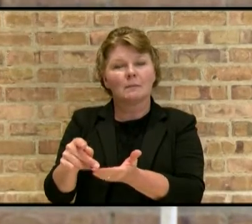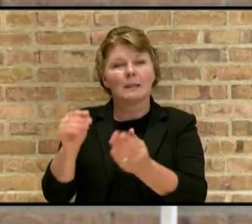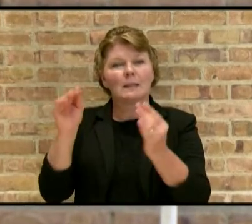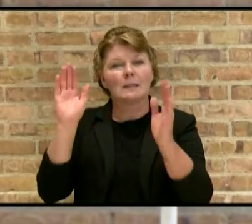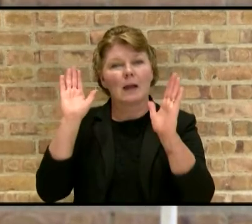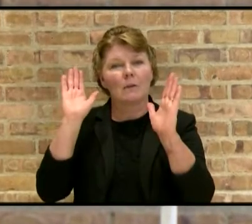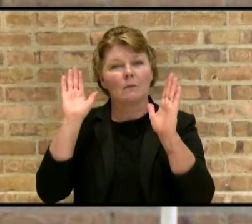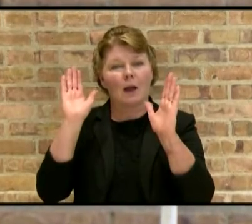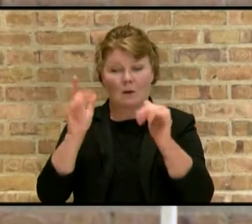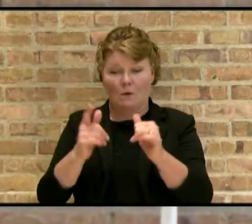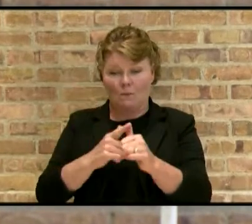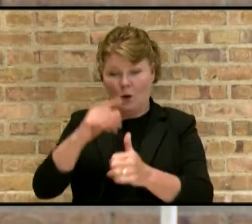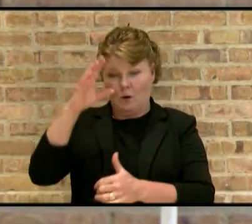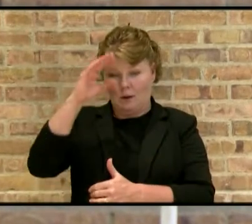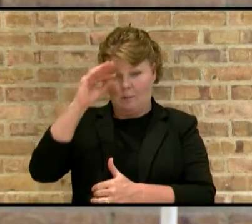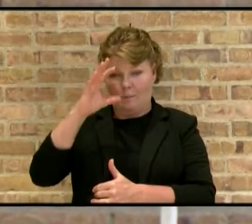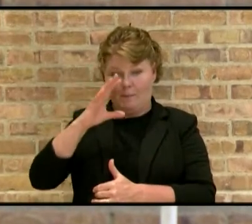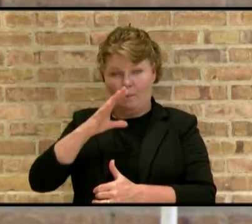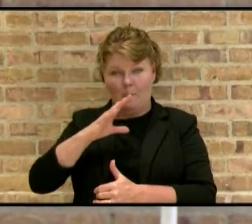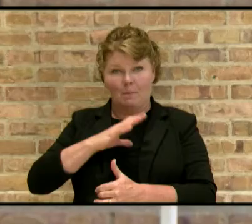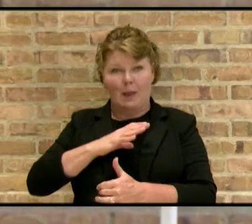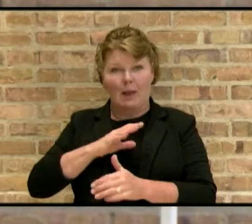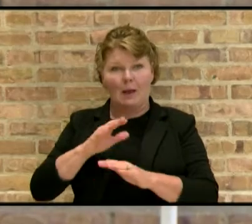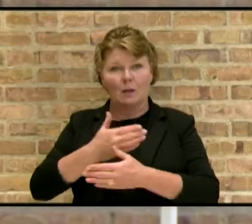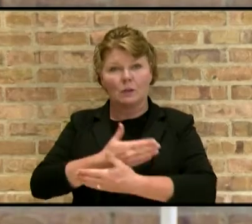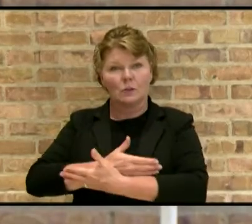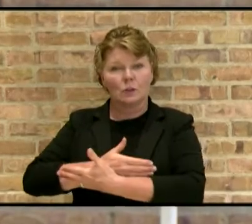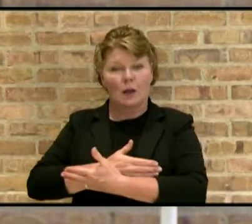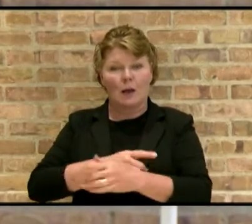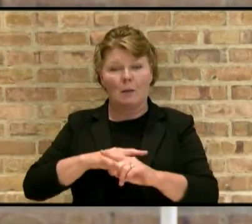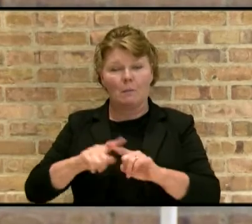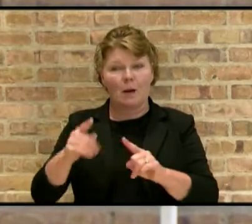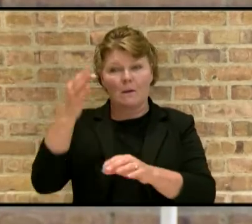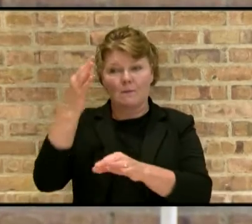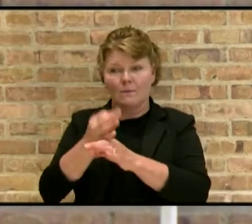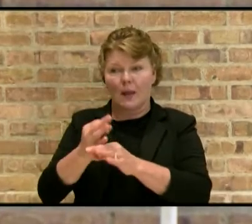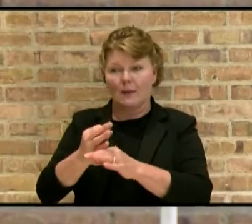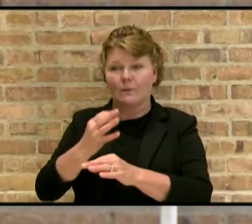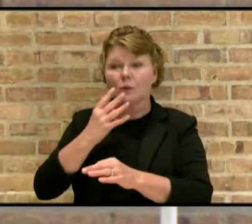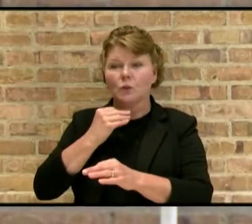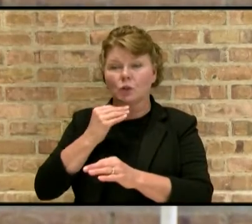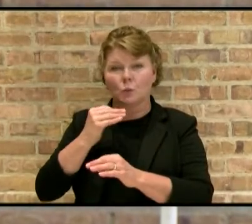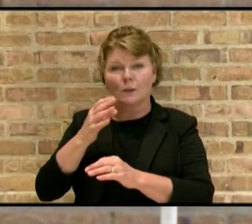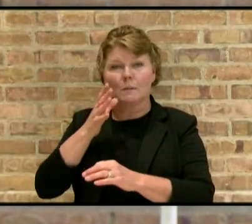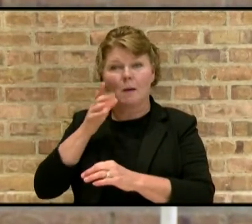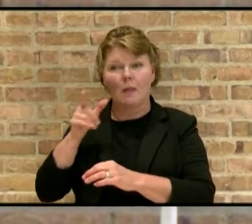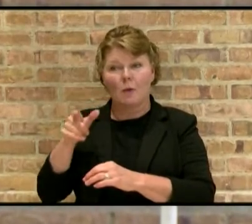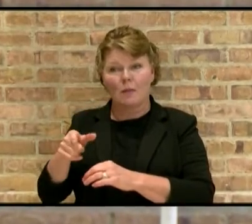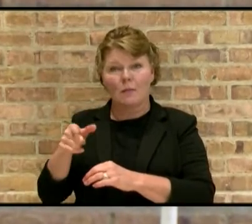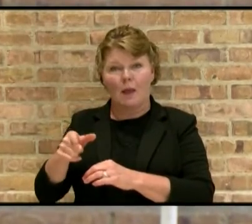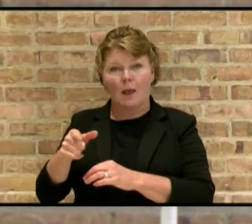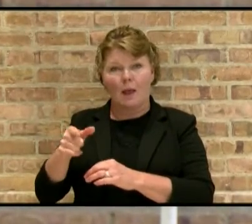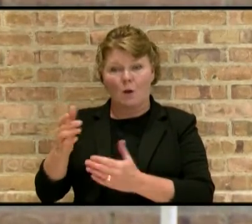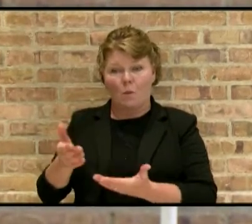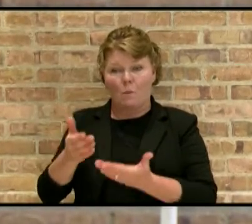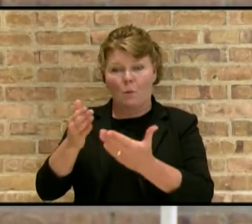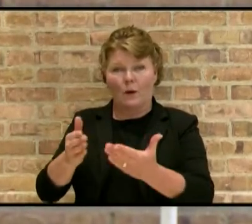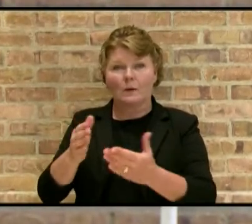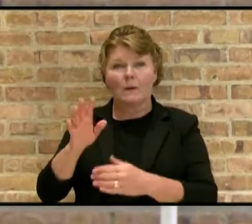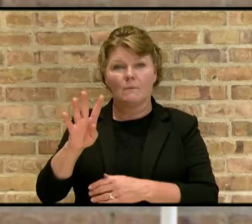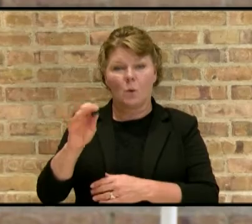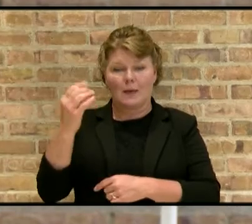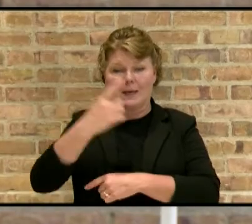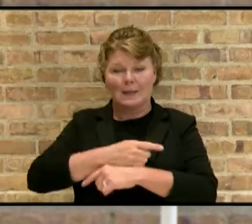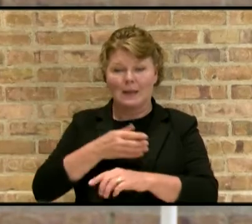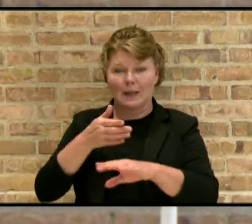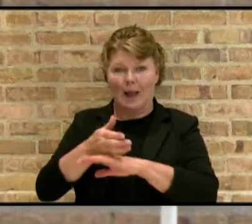was the first male child dedicated to God, but a faithful Jewish mother was also presented in the temple 40 days after the